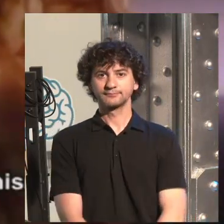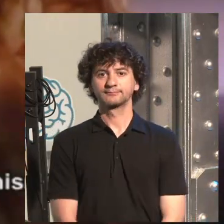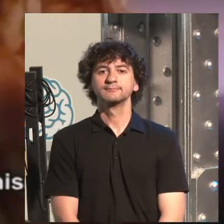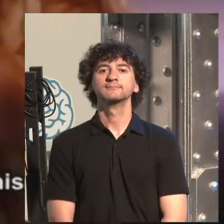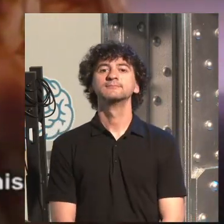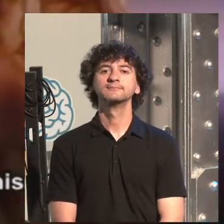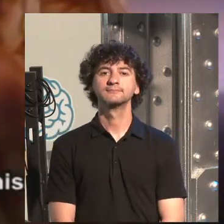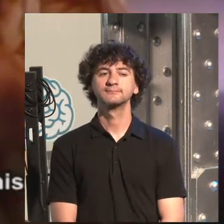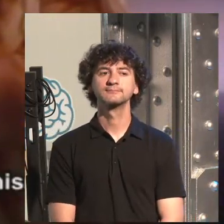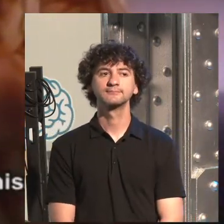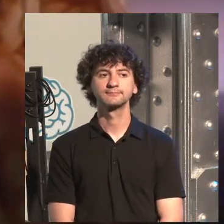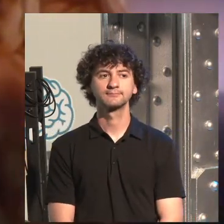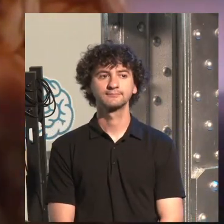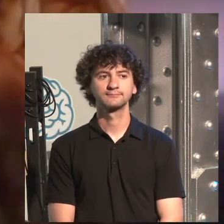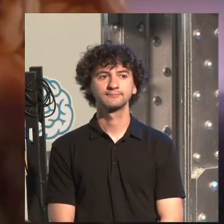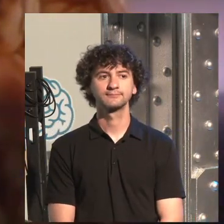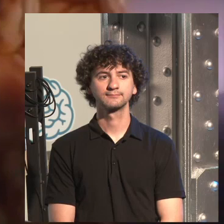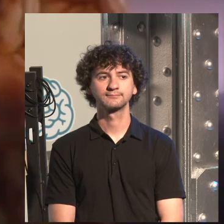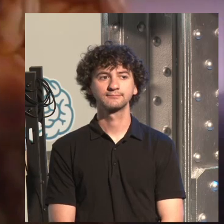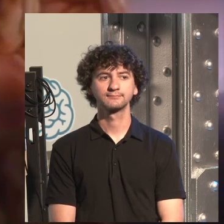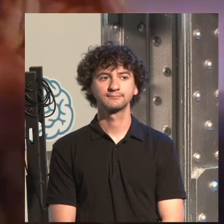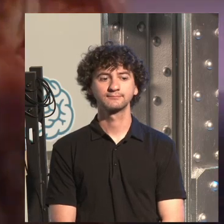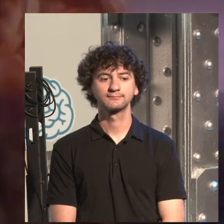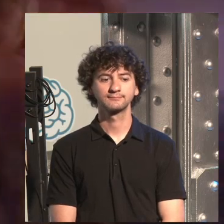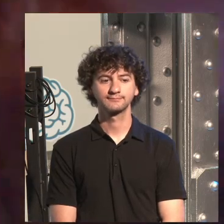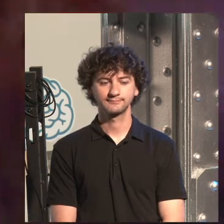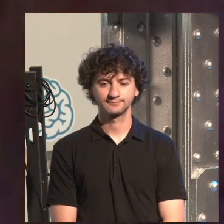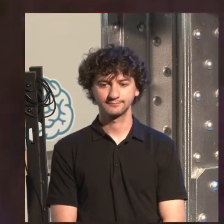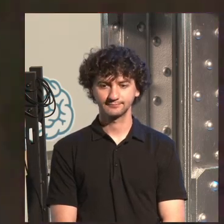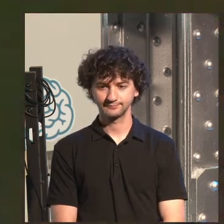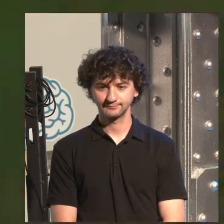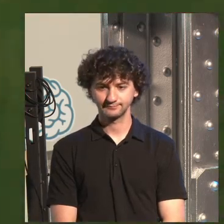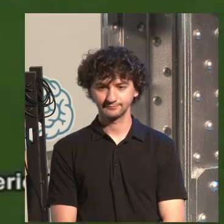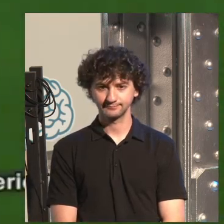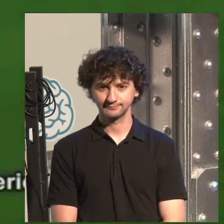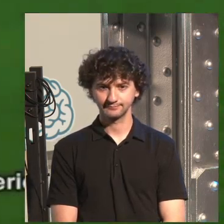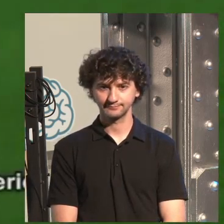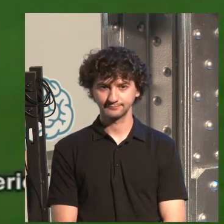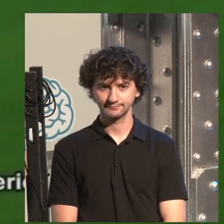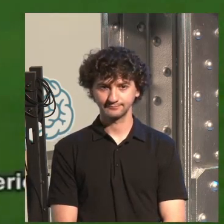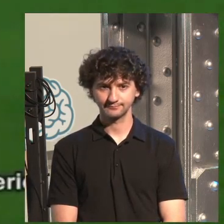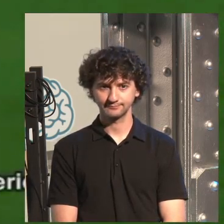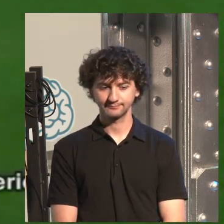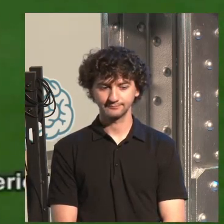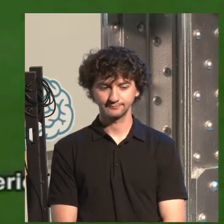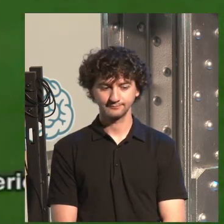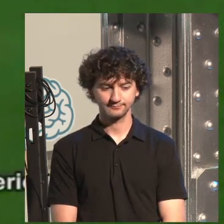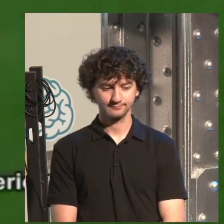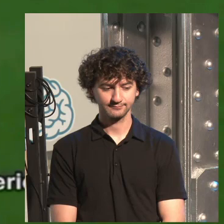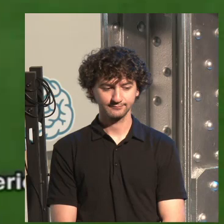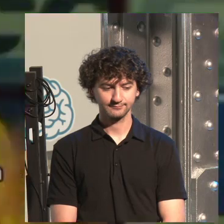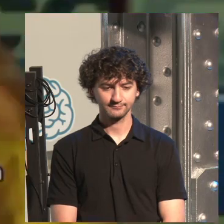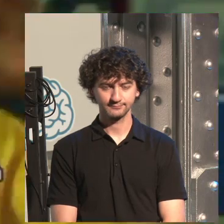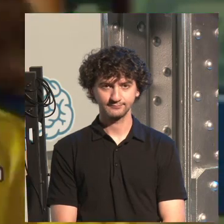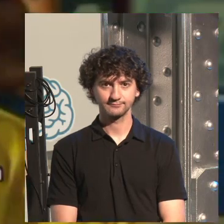change ourselves. Think of the possibilities. Think of your brain as a